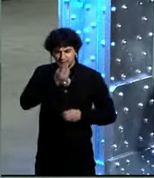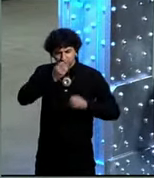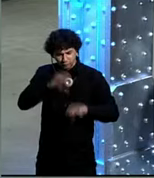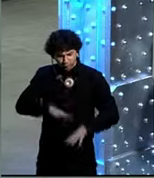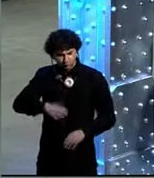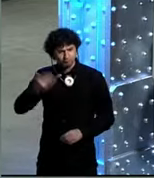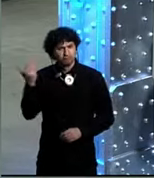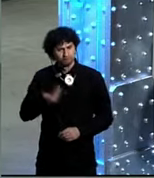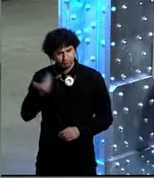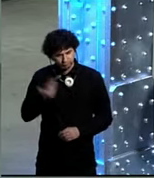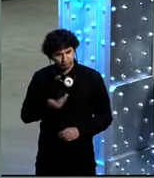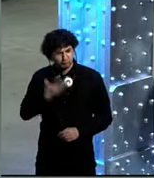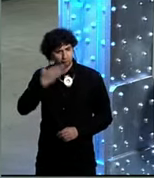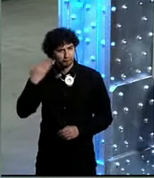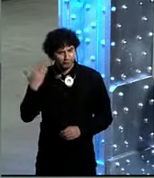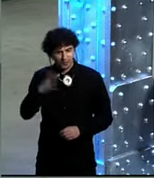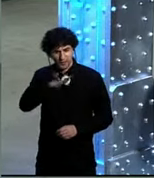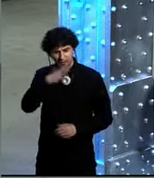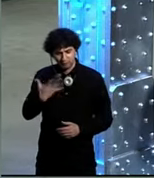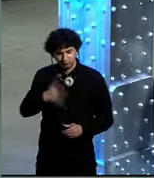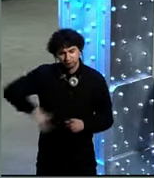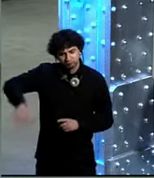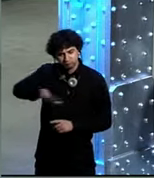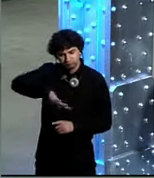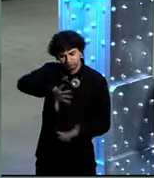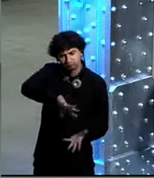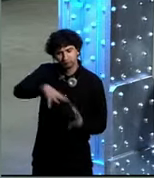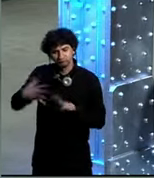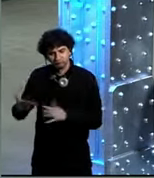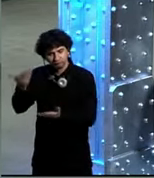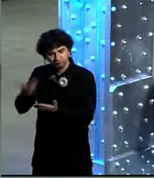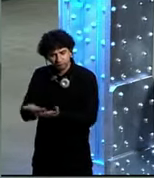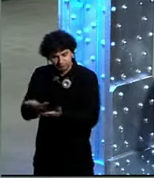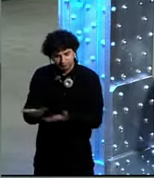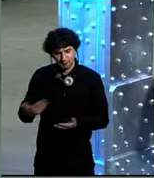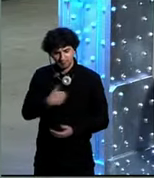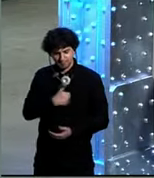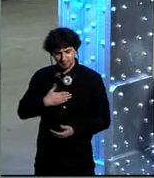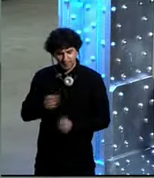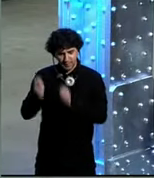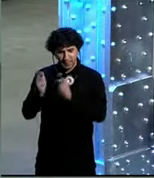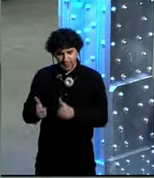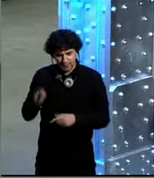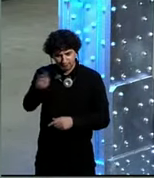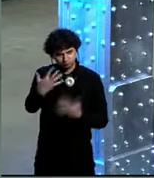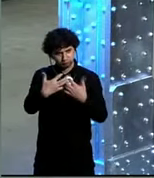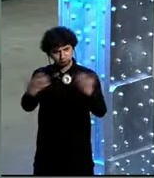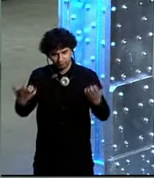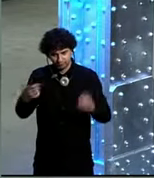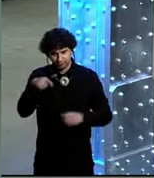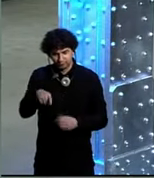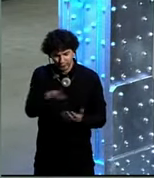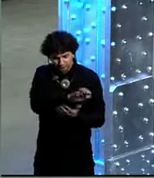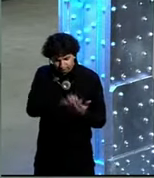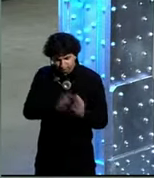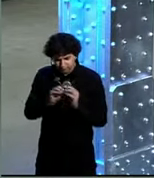great settings, carve out a role for the audience in the overall narrative, and give them clear calls to action with a guaranteed celebration of recognition